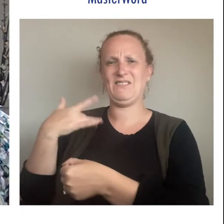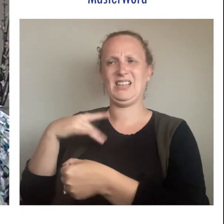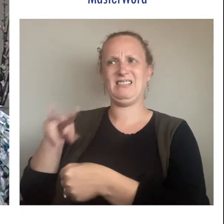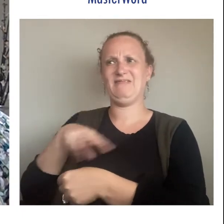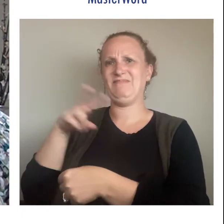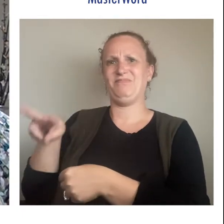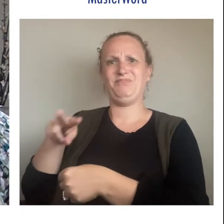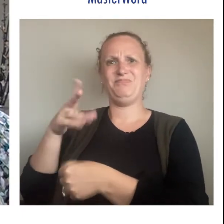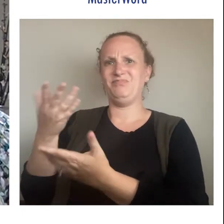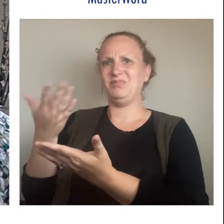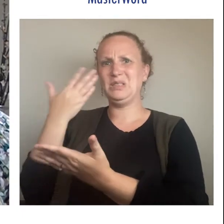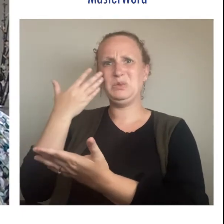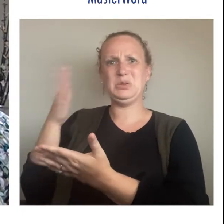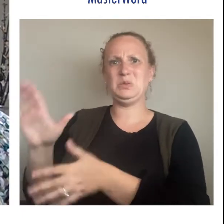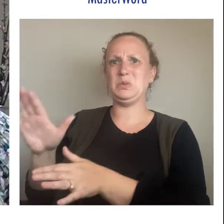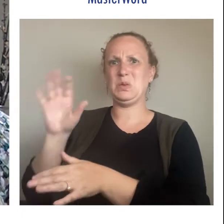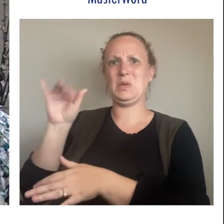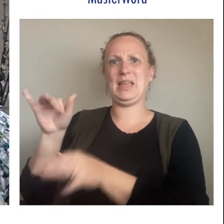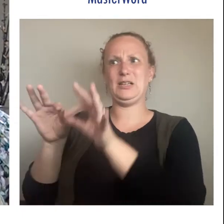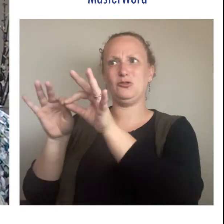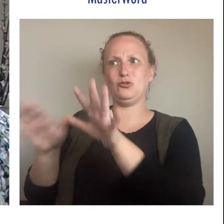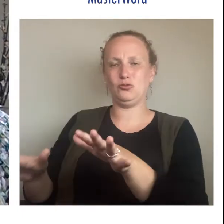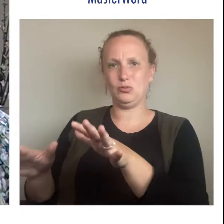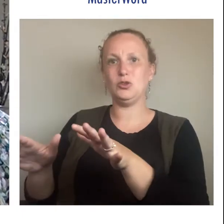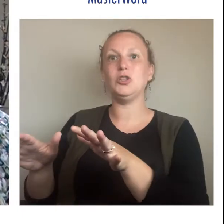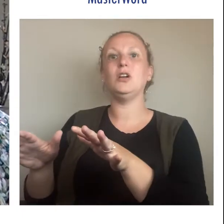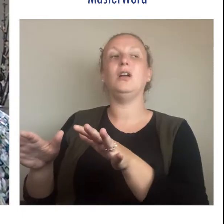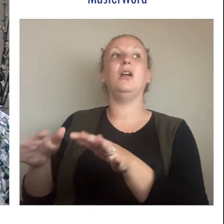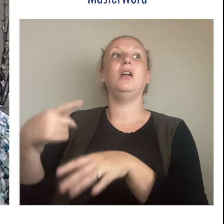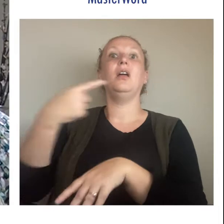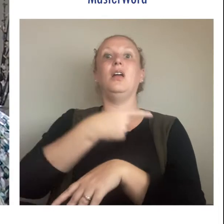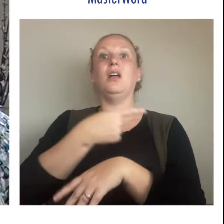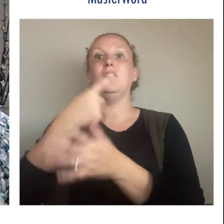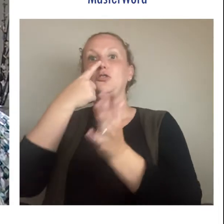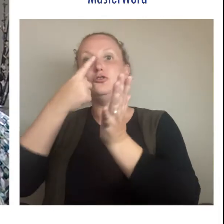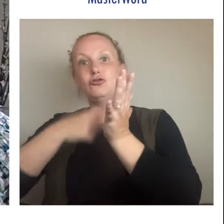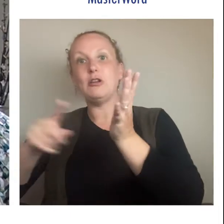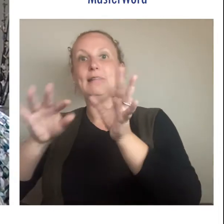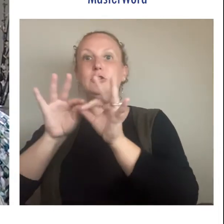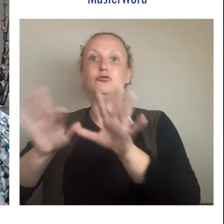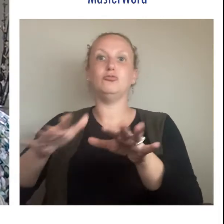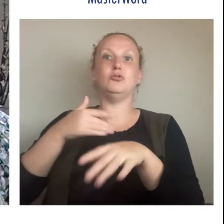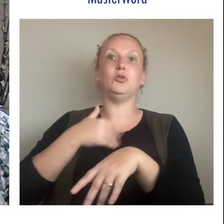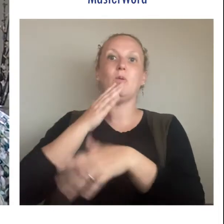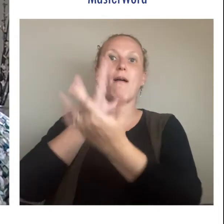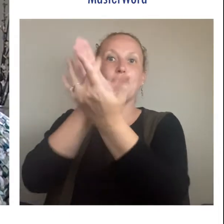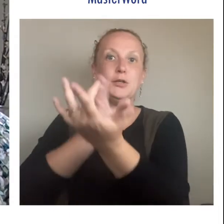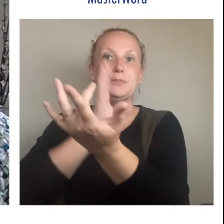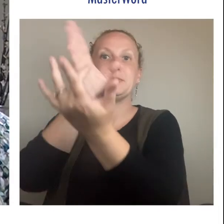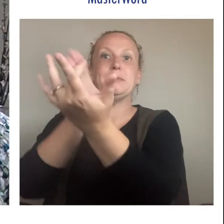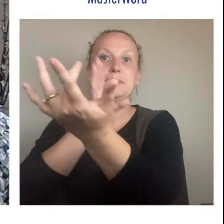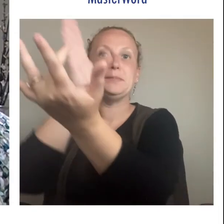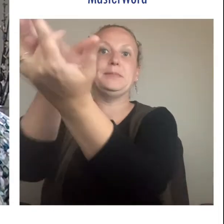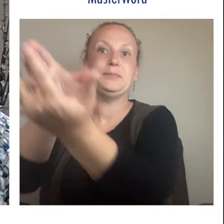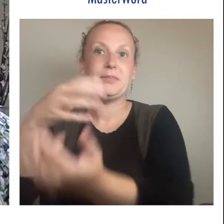check interpreter interposing objections that aren't really made in good faith. So what we've